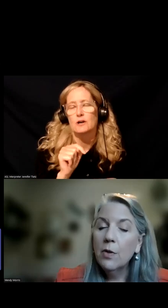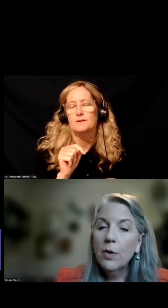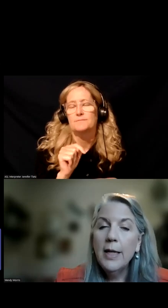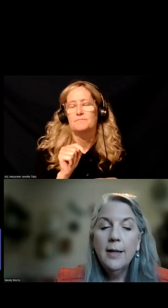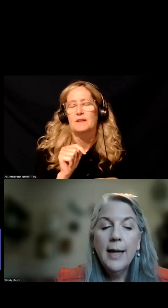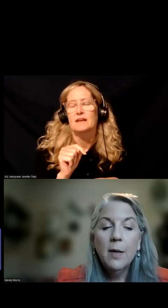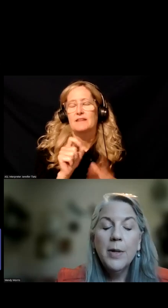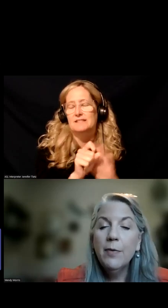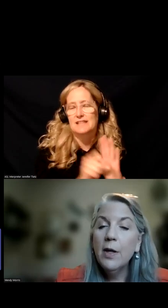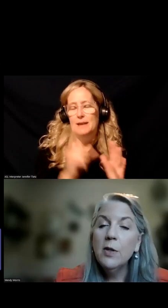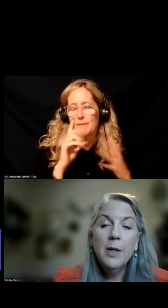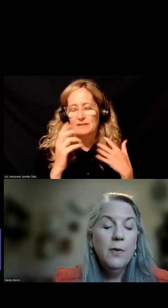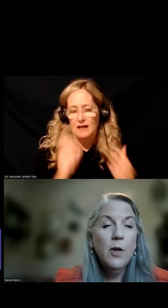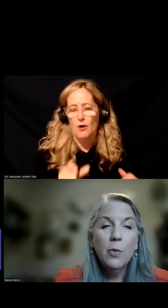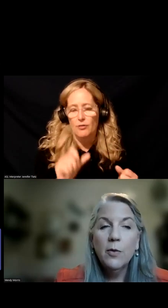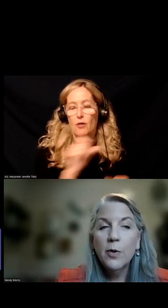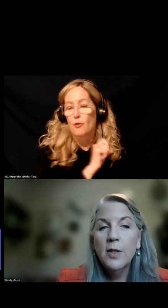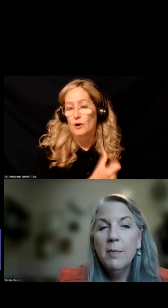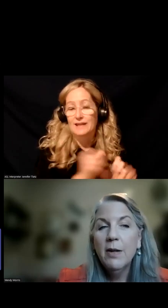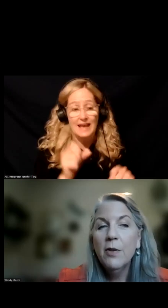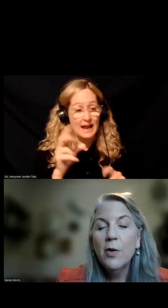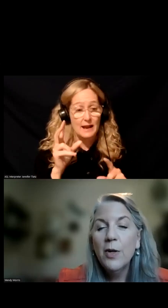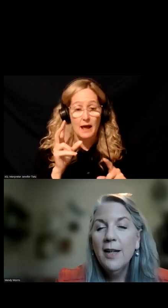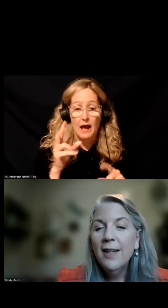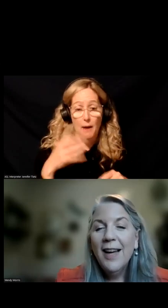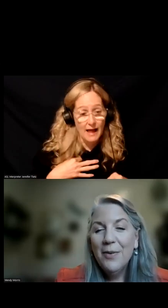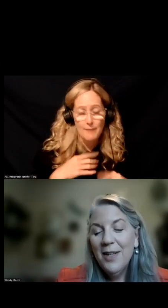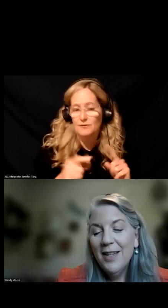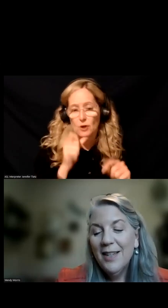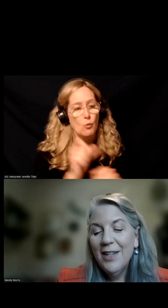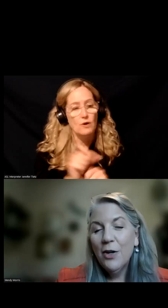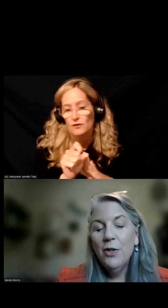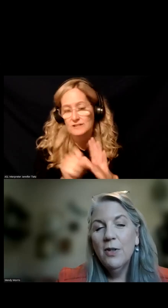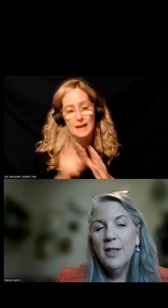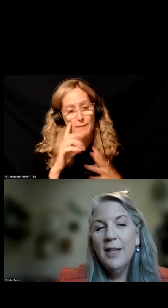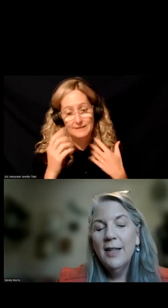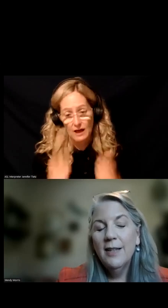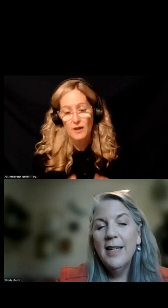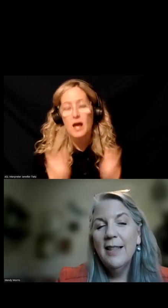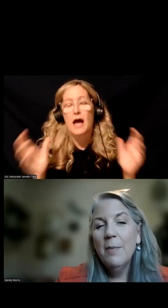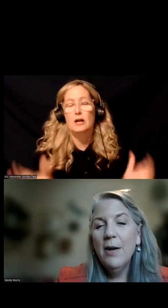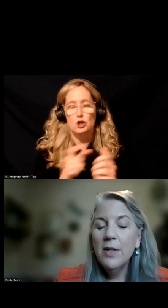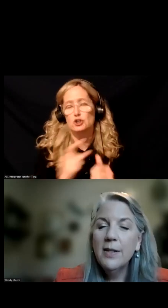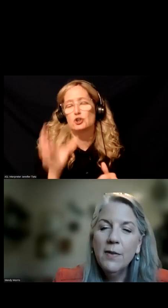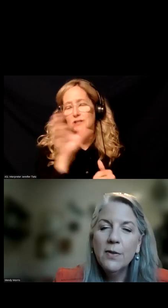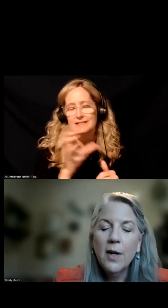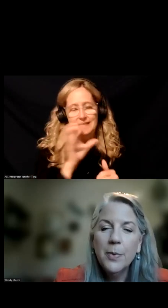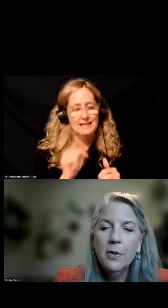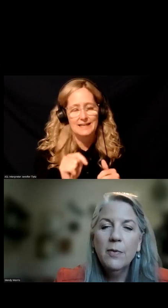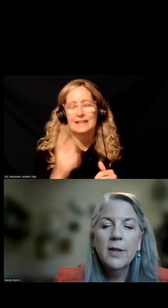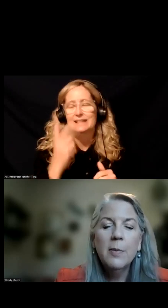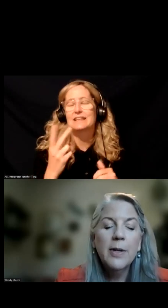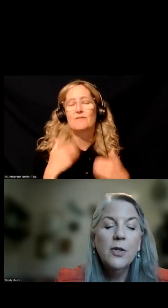mental health authority can apply for those, but if you don't work for a state mental health authority, I would encourage you to seek them out and see if